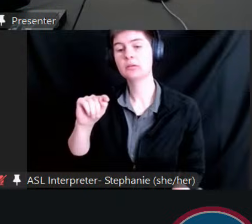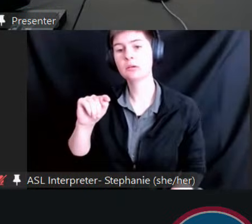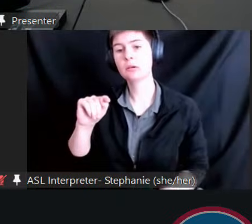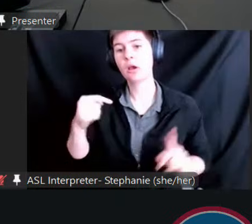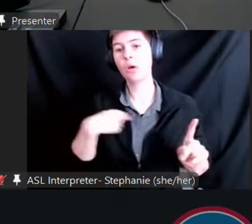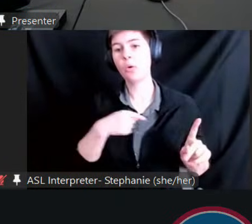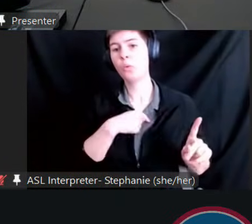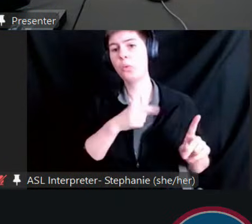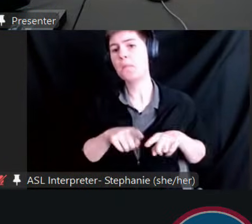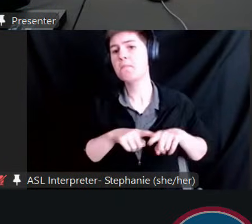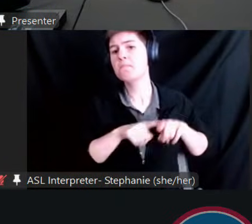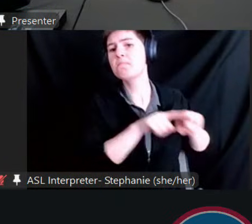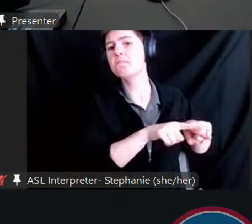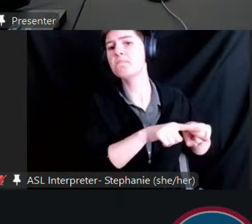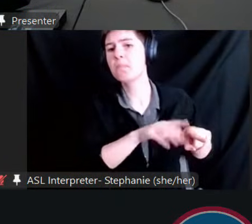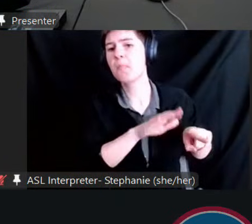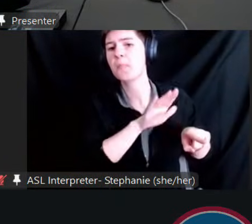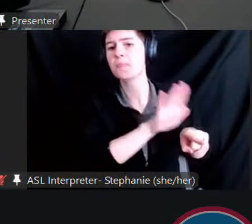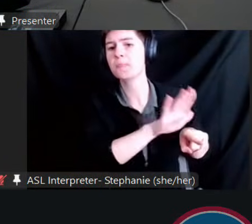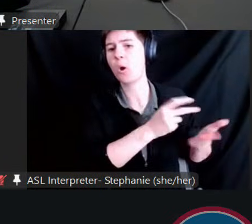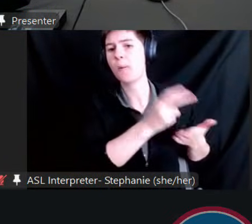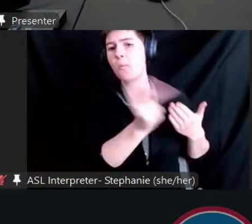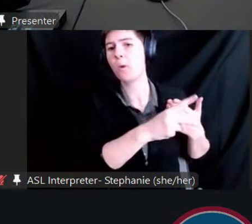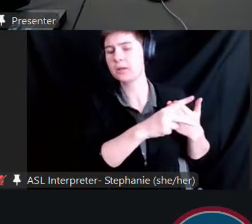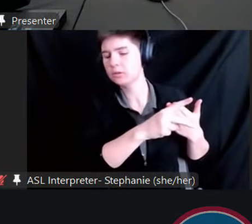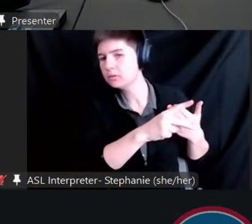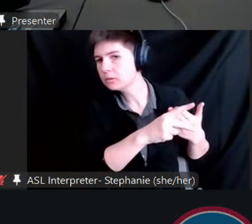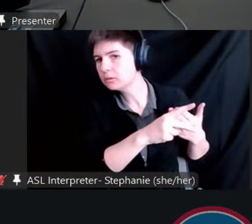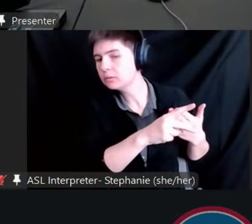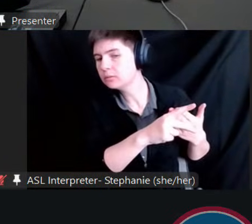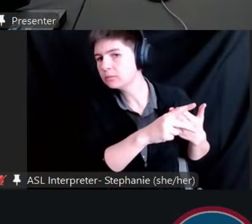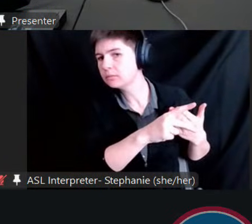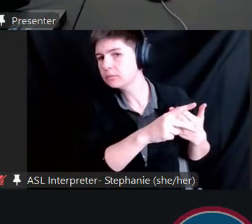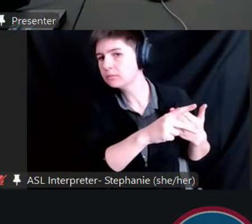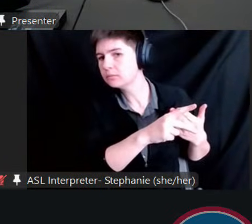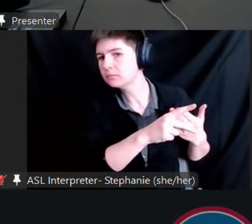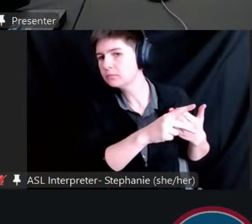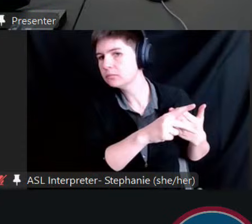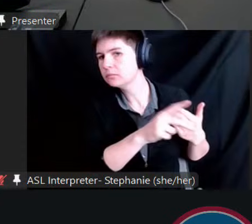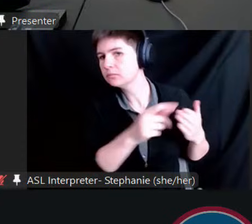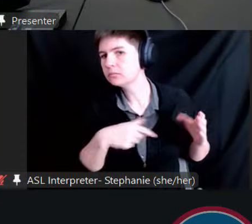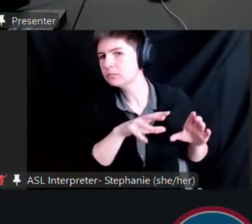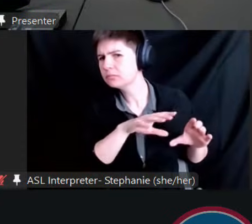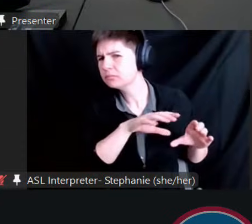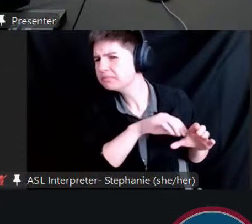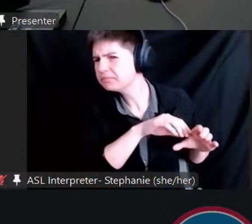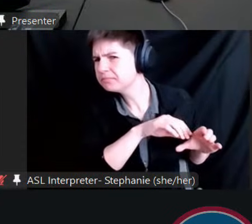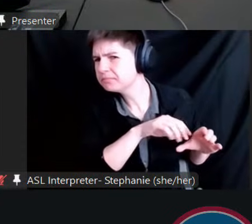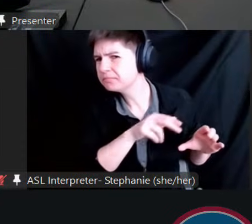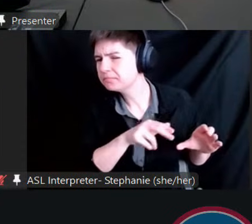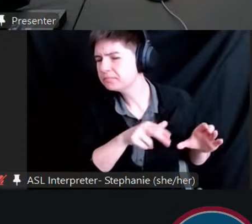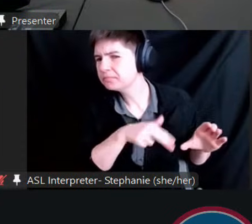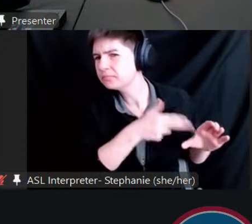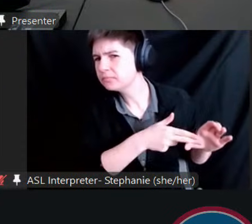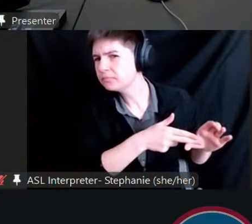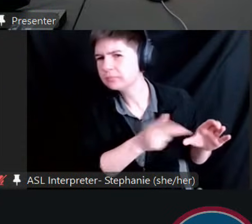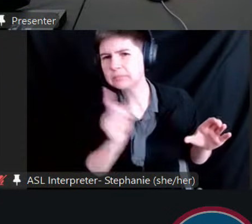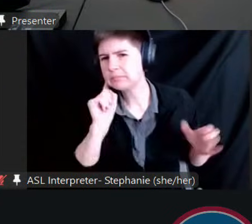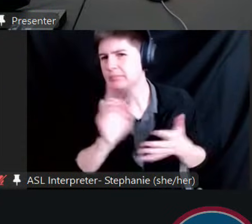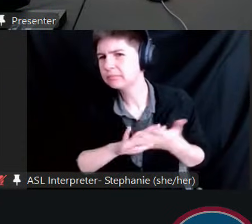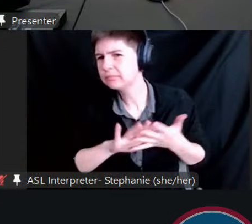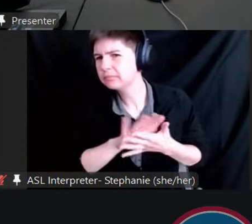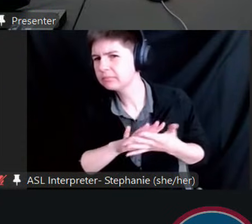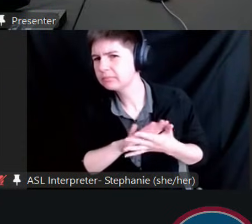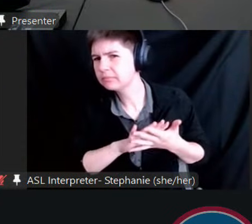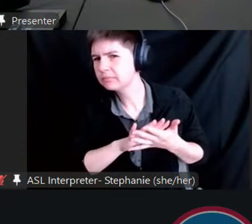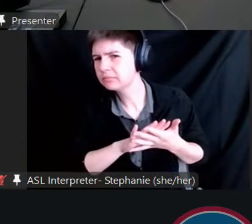projects and interjecting ourselves, for if you will. And so that's inclusive of the streetscapes team, which is different. That's